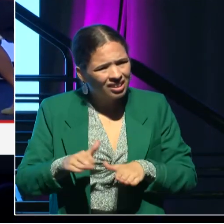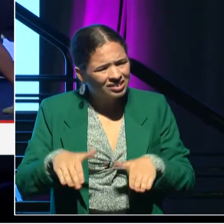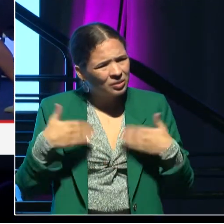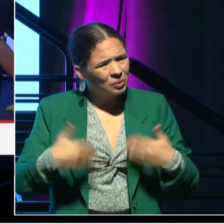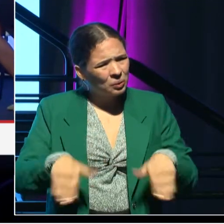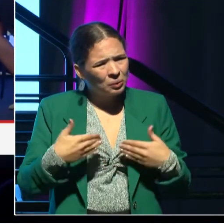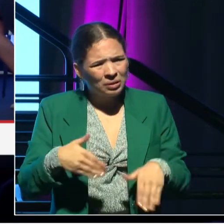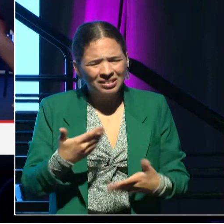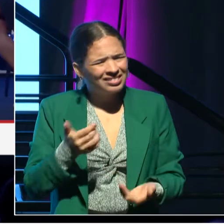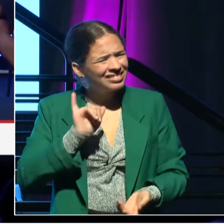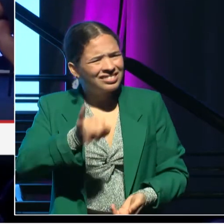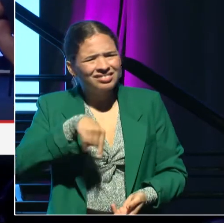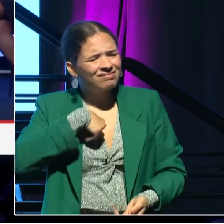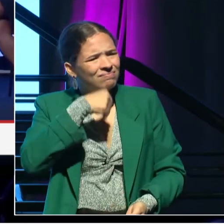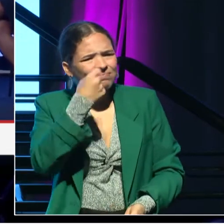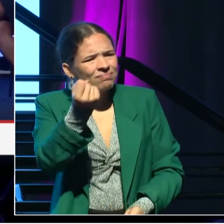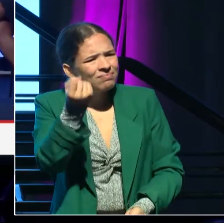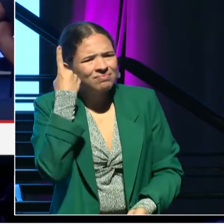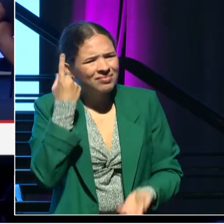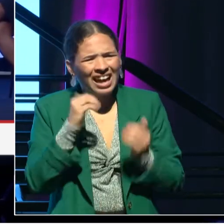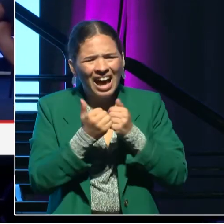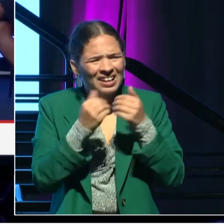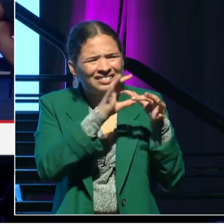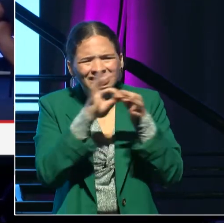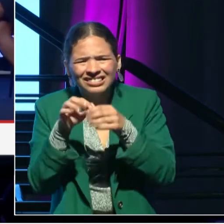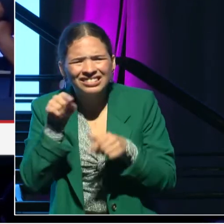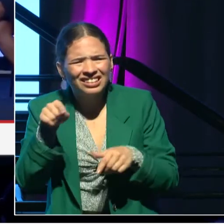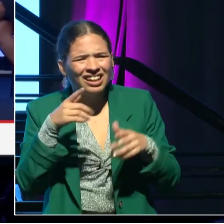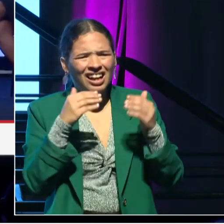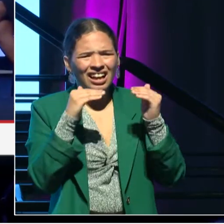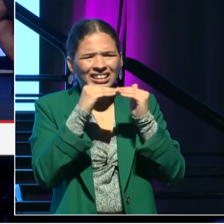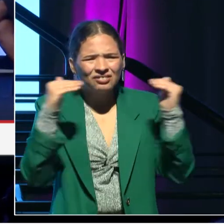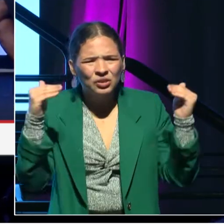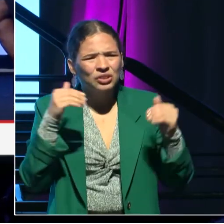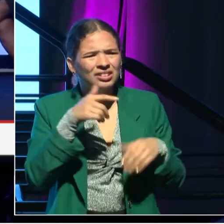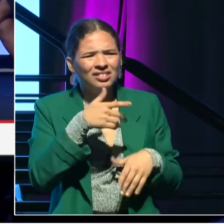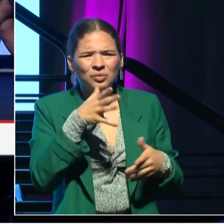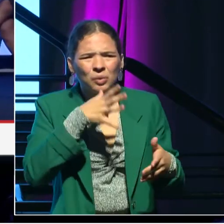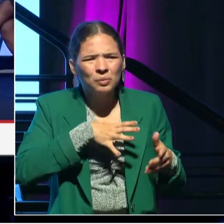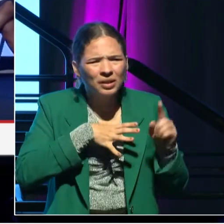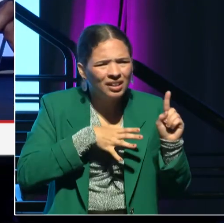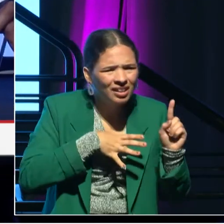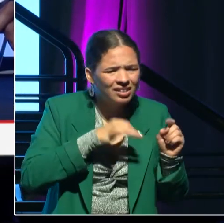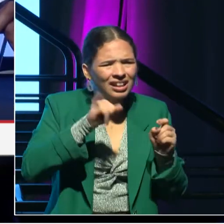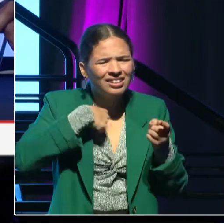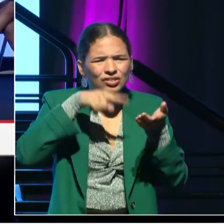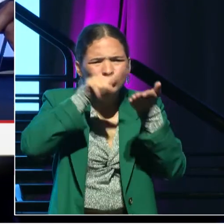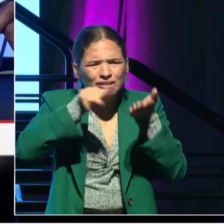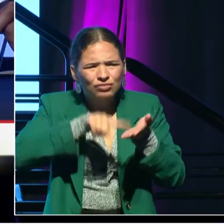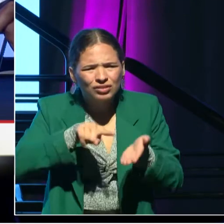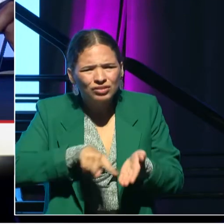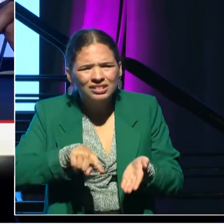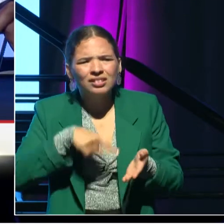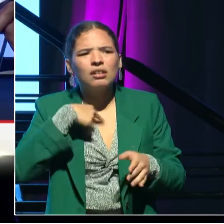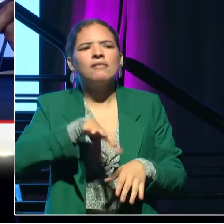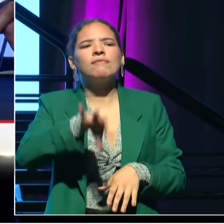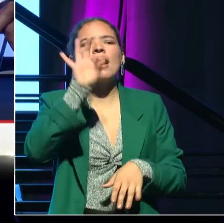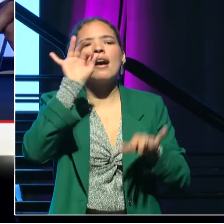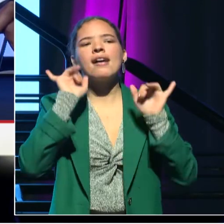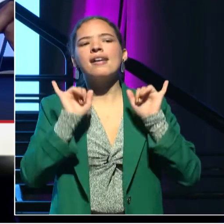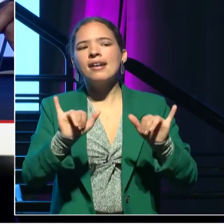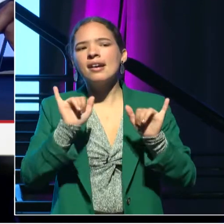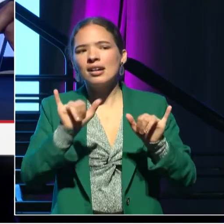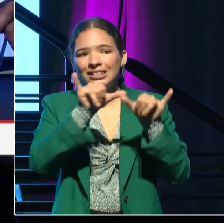issue, it was not a social class issue, but what we learned in the research is that there was systemic, institutional,